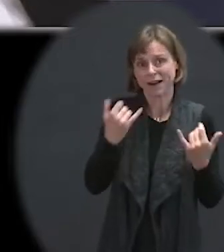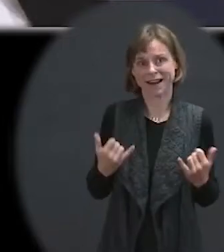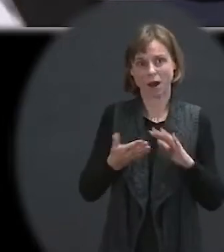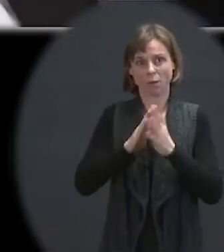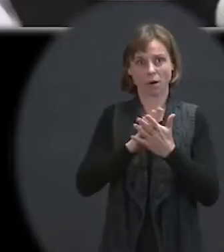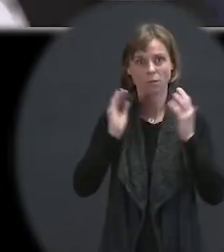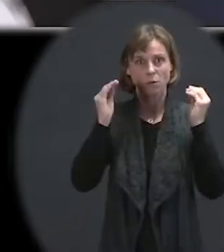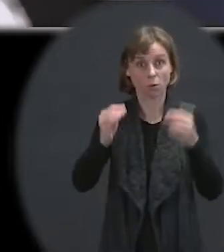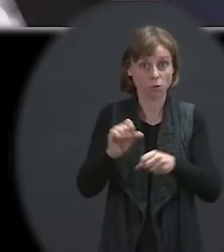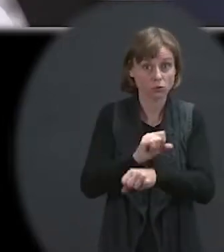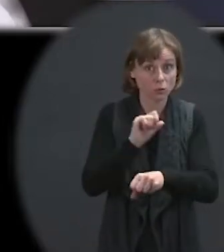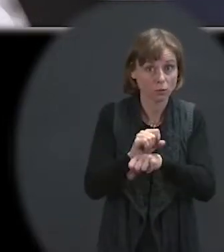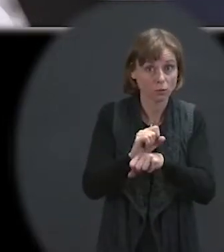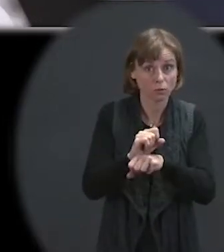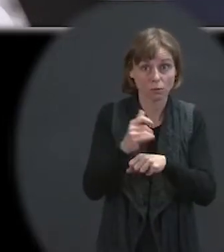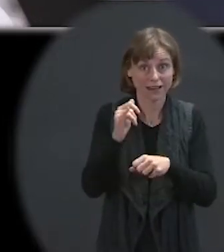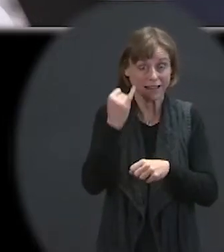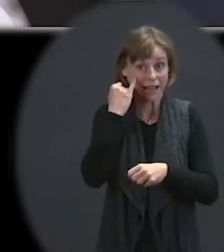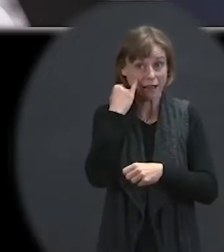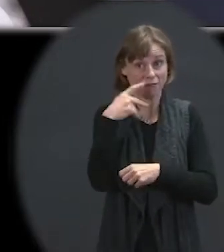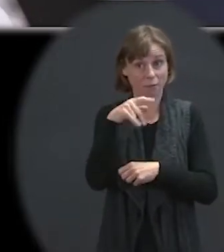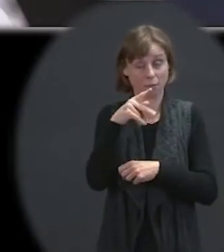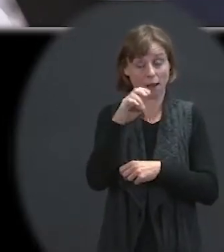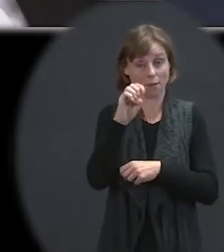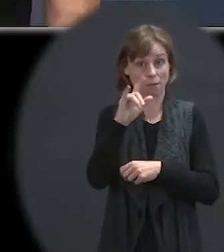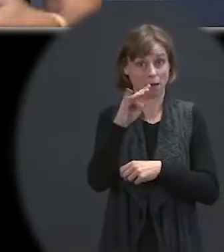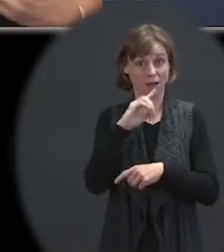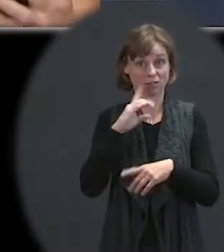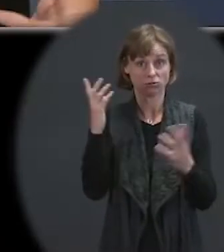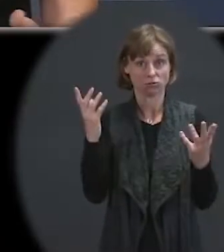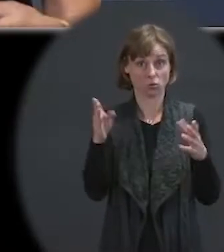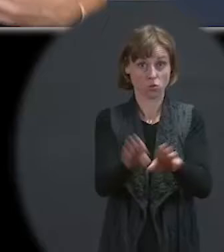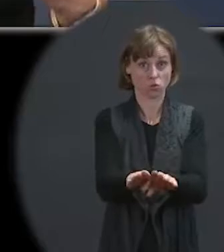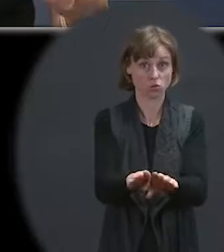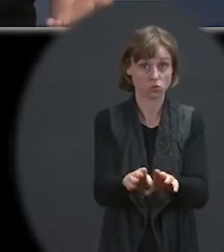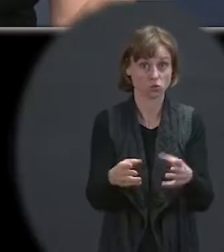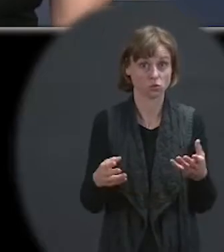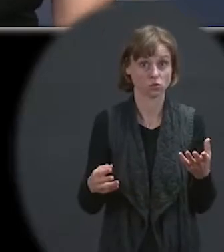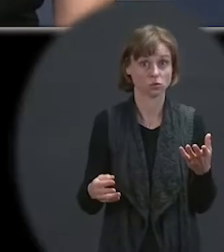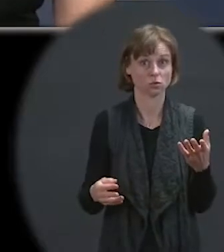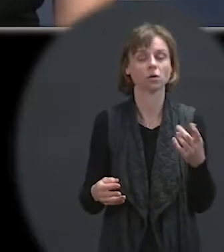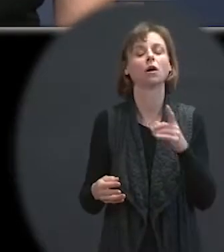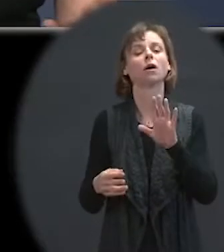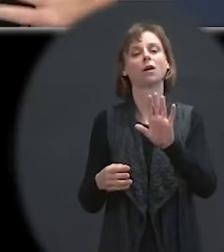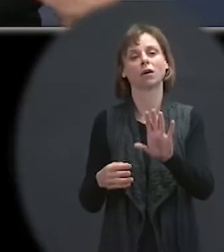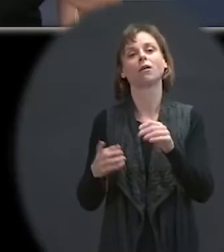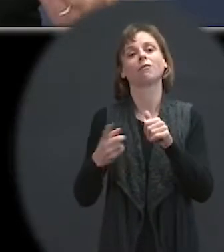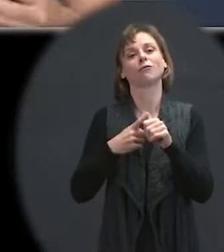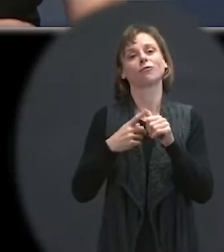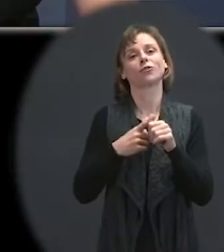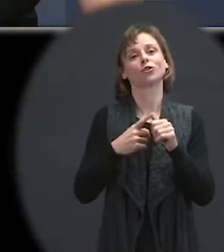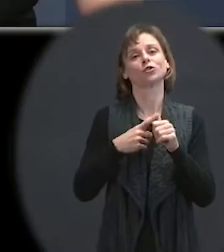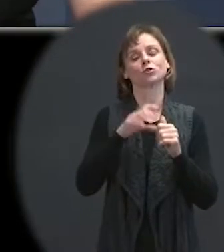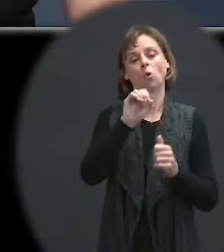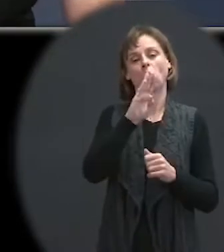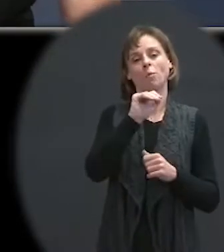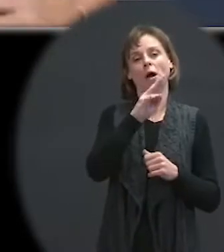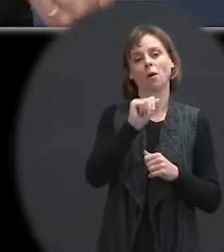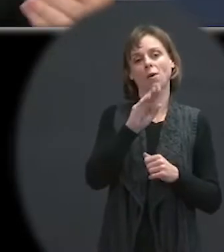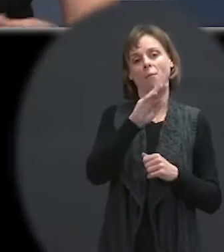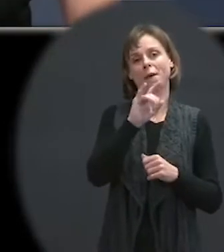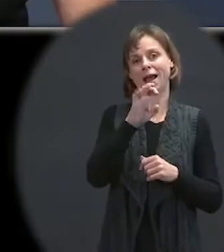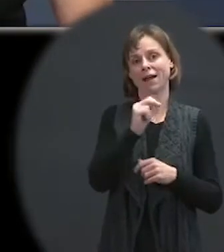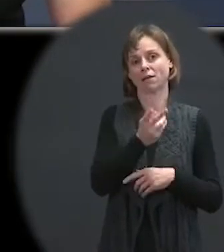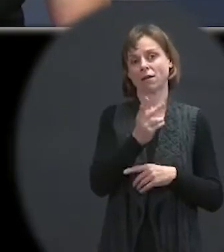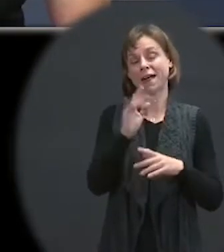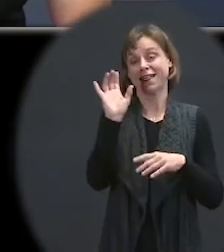job if this pipeline is indeed shut down? Well, let me first say that it was the Obama-Biden administration when the assessment was done, and done